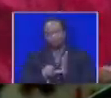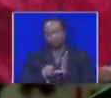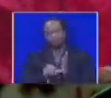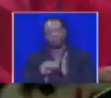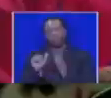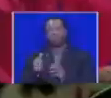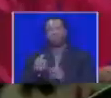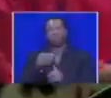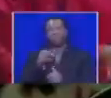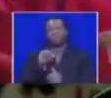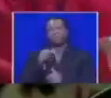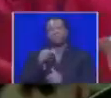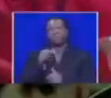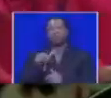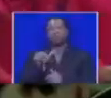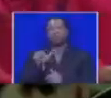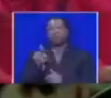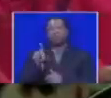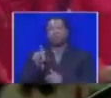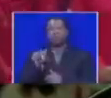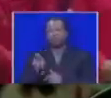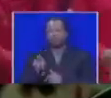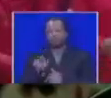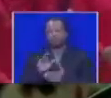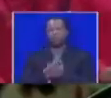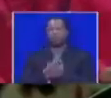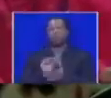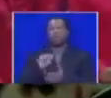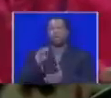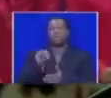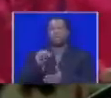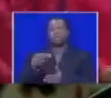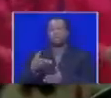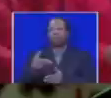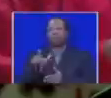Honorable Matsuku, Honorable Mhlongo,